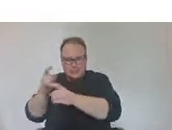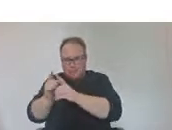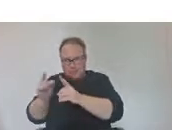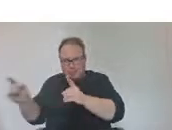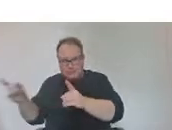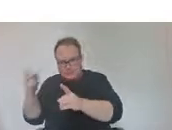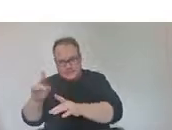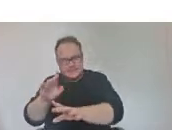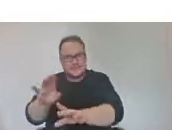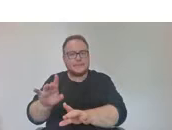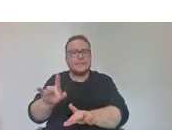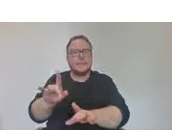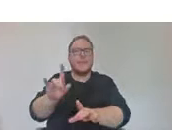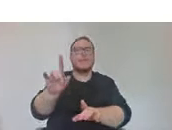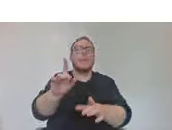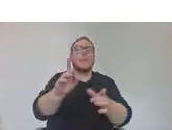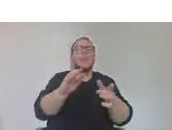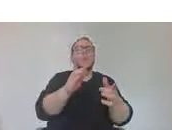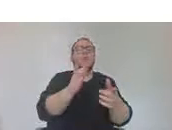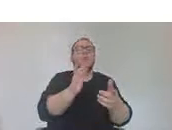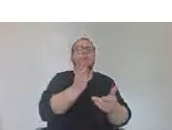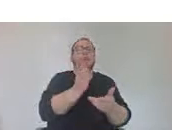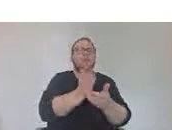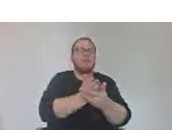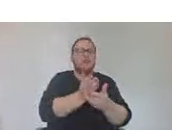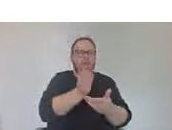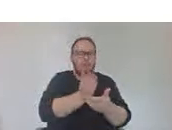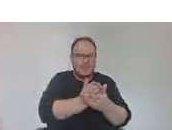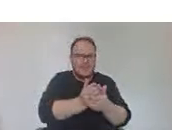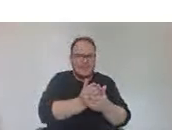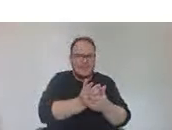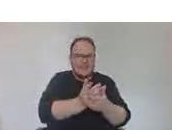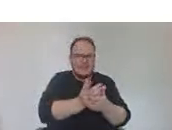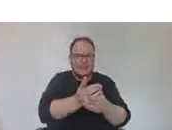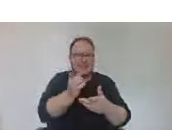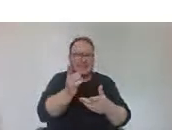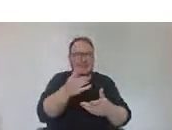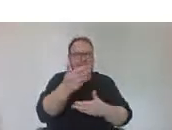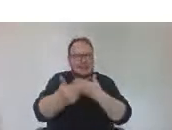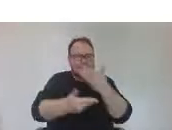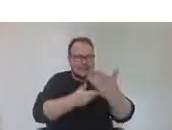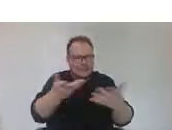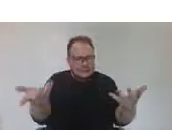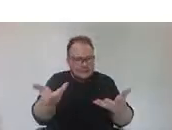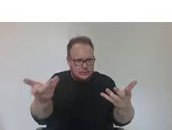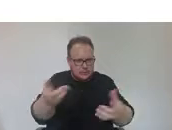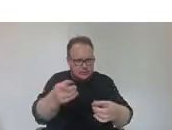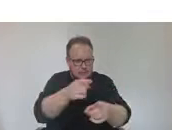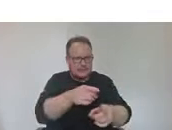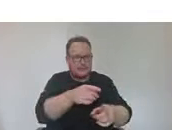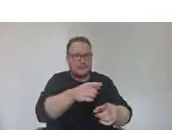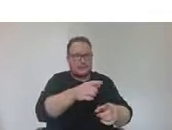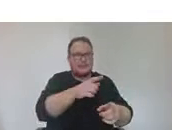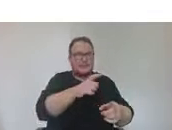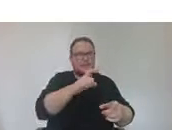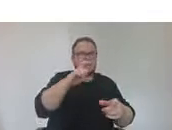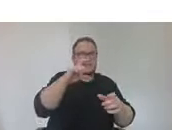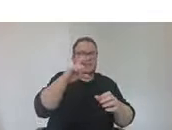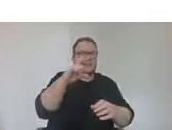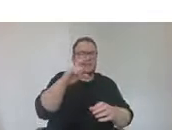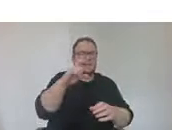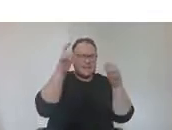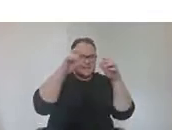Chase. Effectively, what you're looking at for those that don't know those boundaries are South Staffordshire District Council, Cannock Chase District Council,